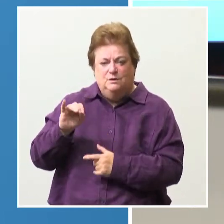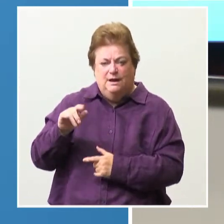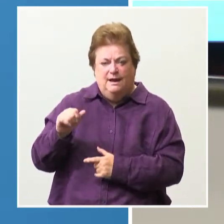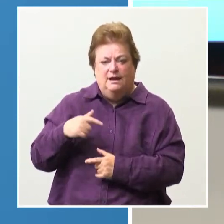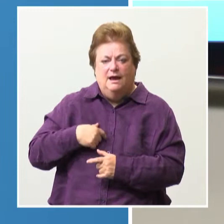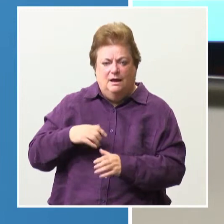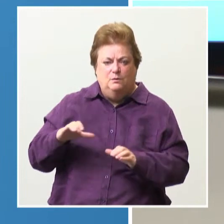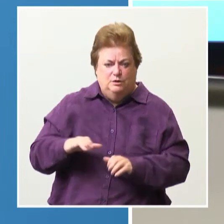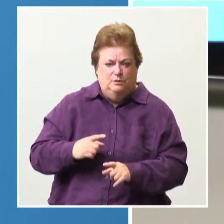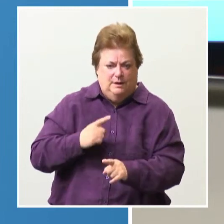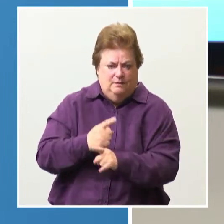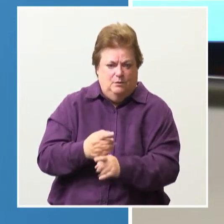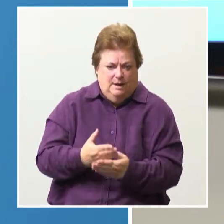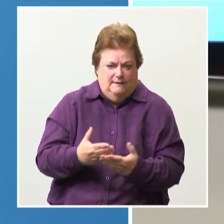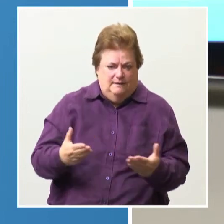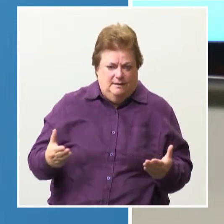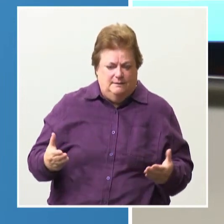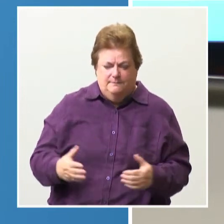measures.